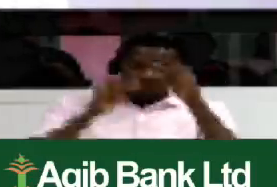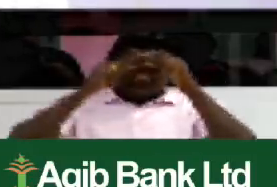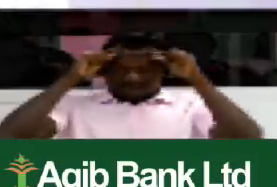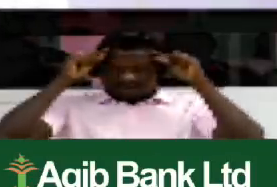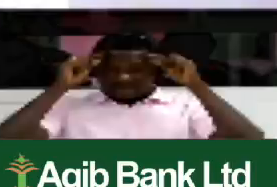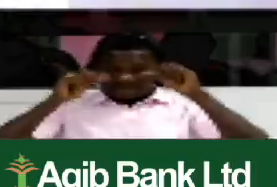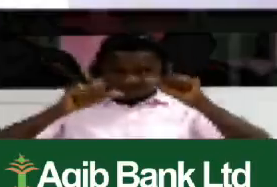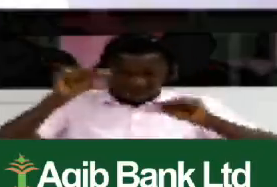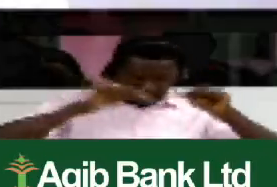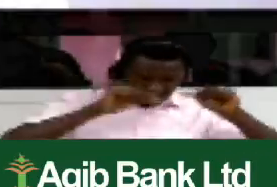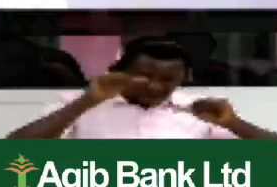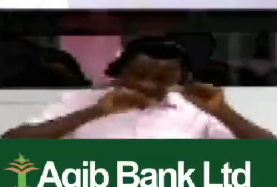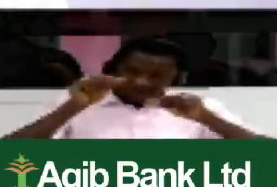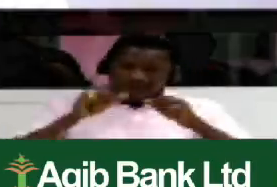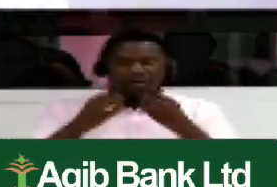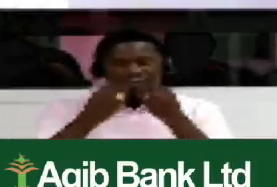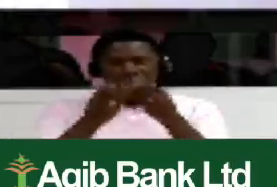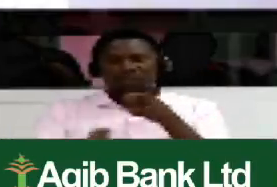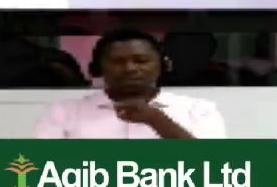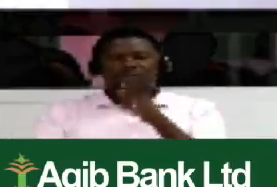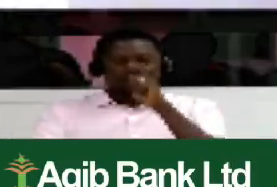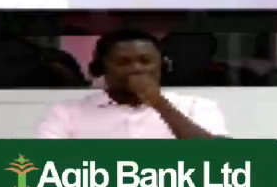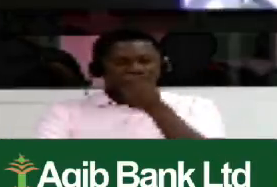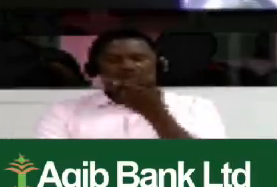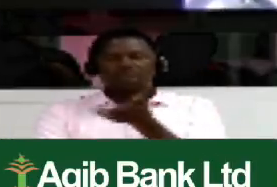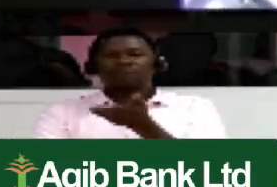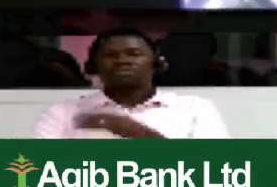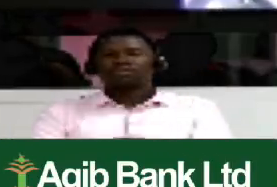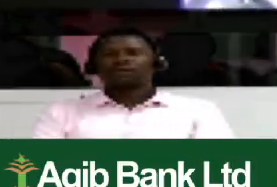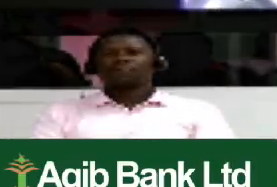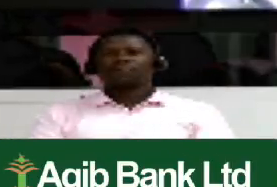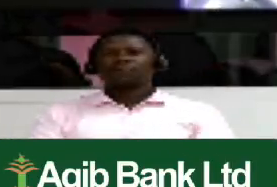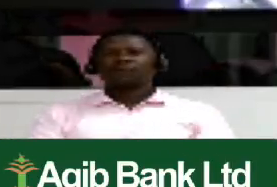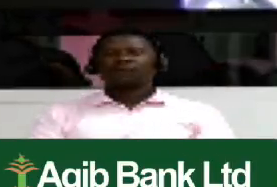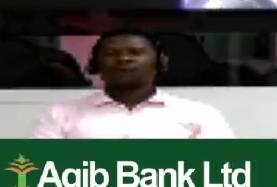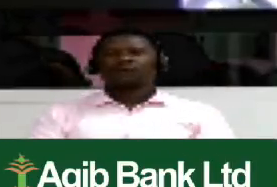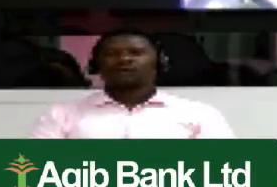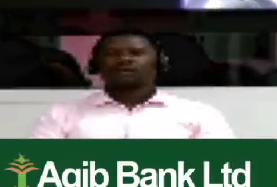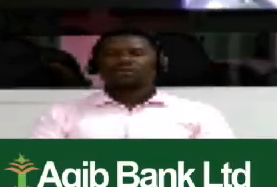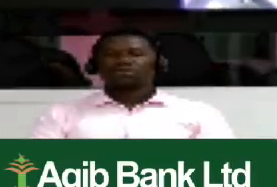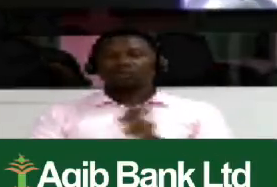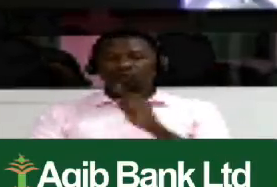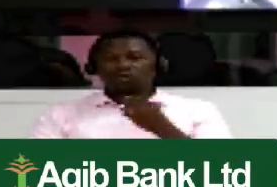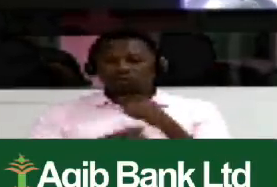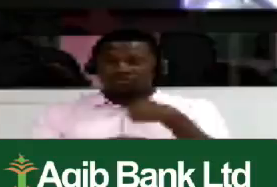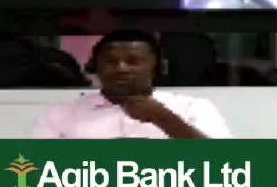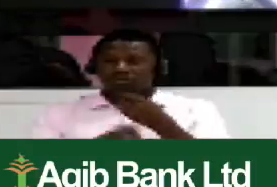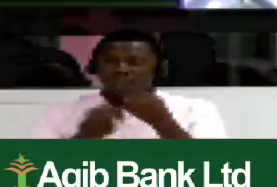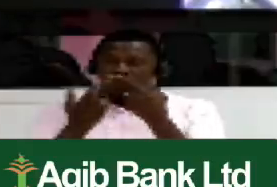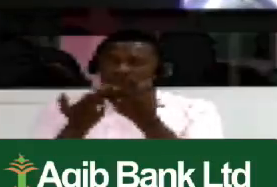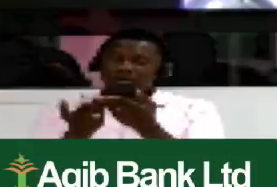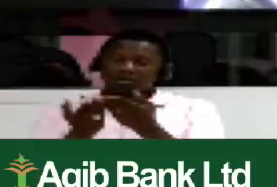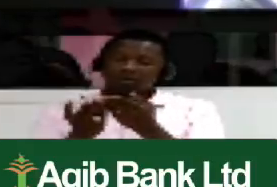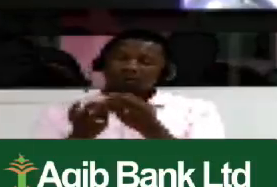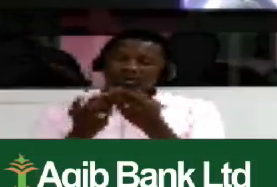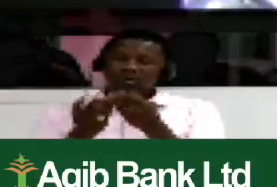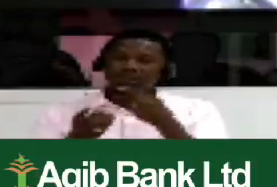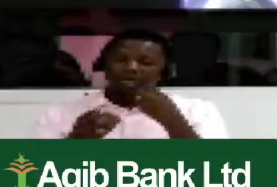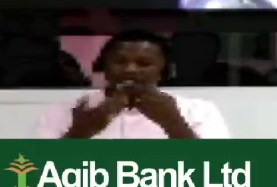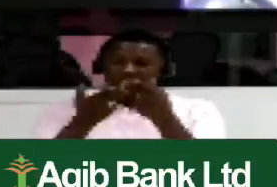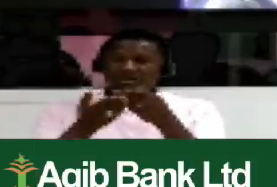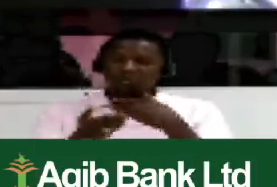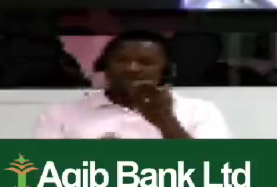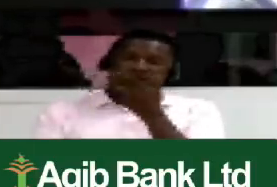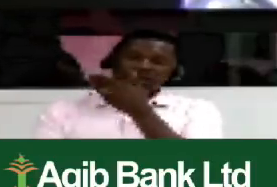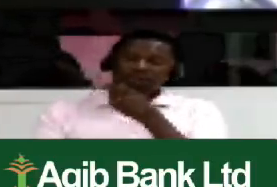pronounced him dead. And from what you have said, the information you gathered was he was at the